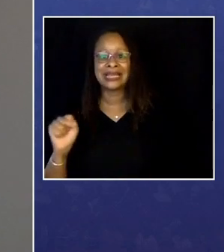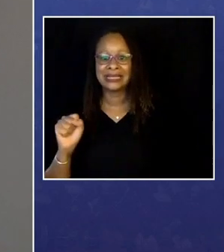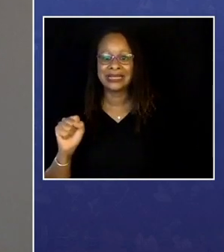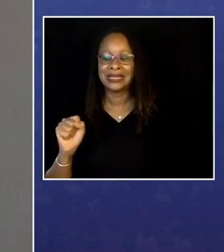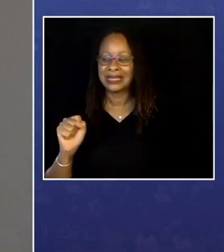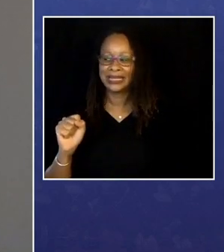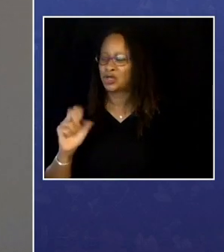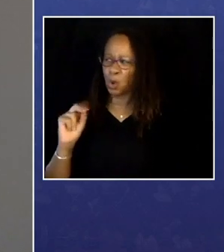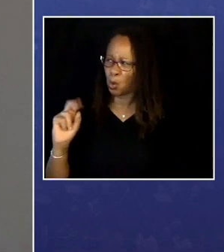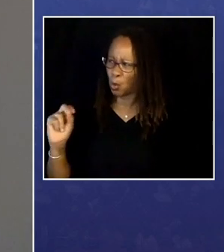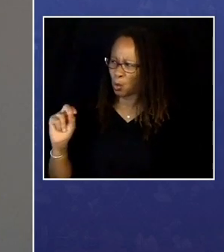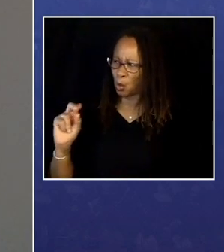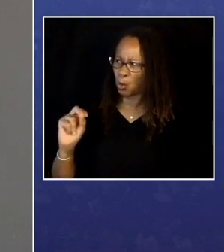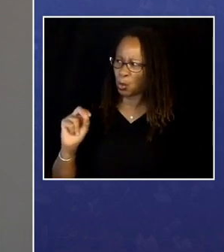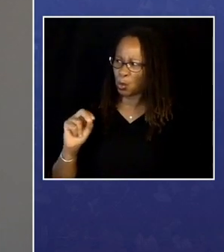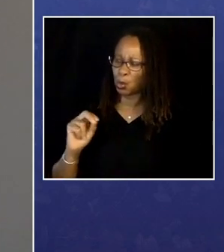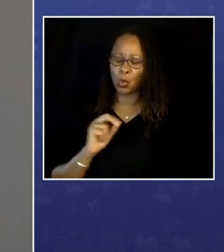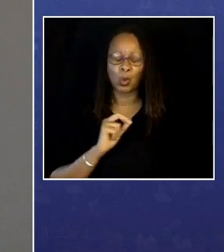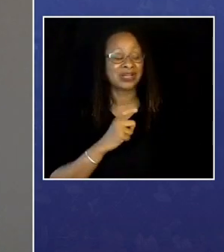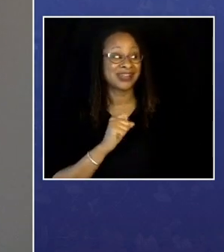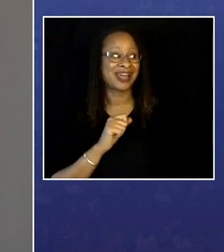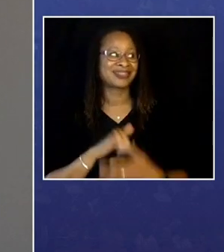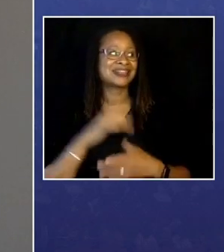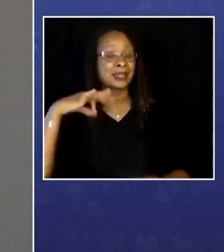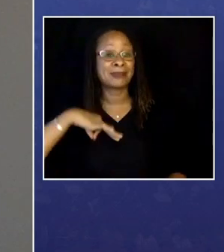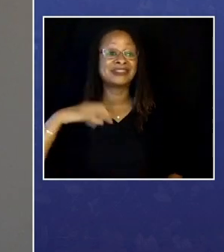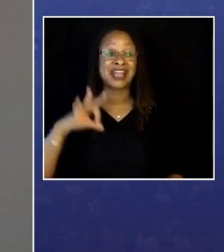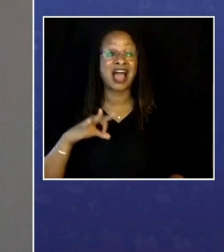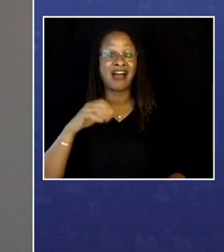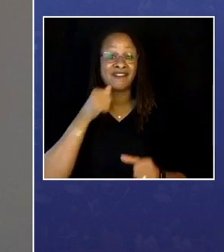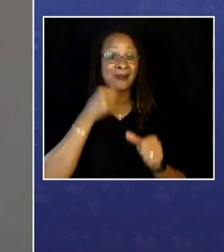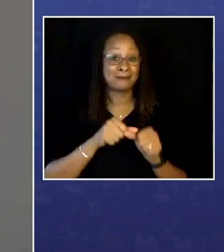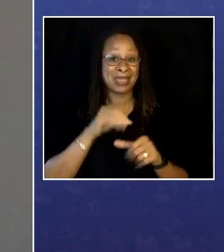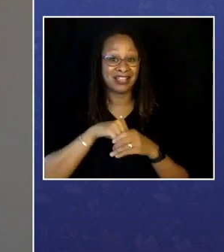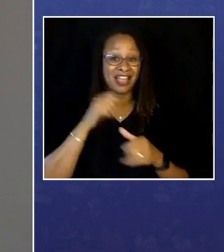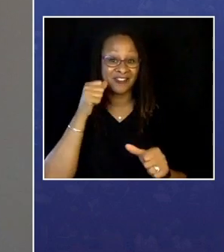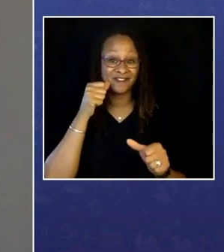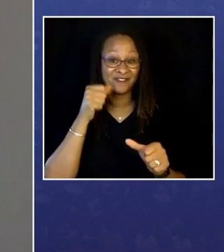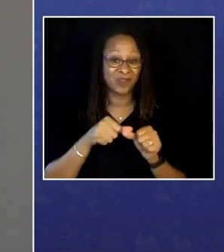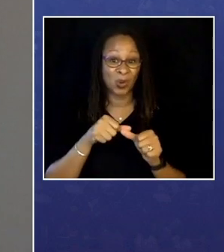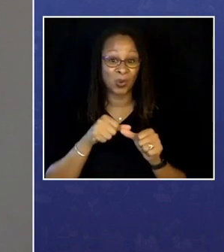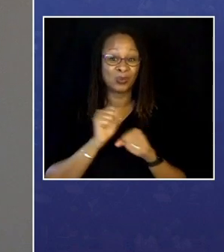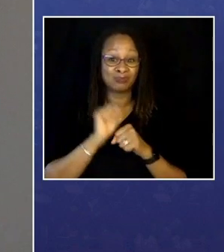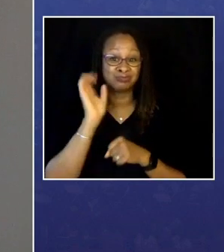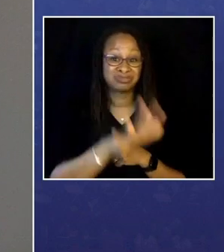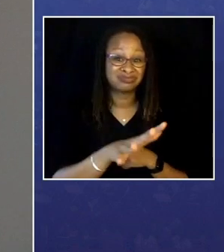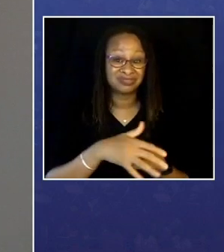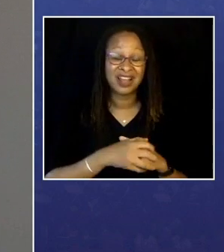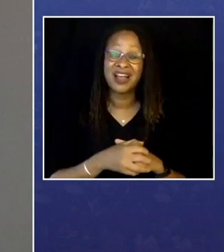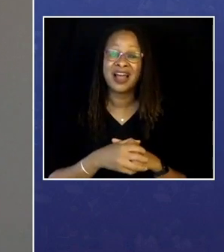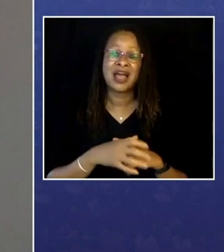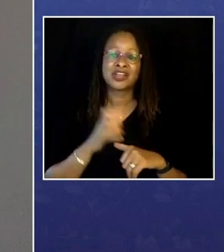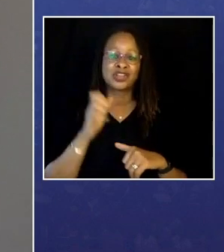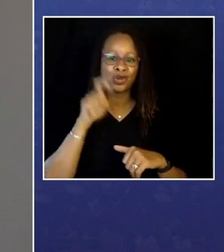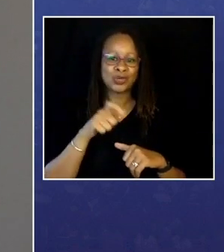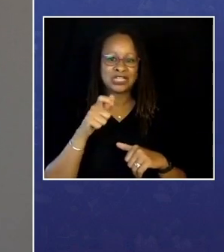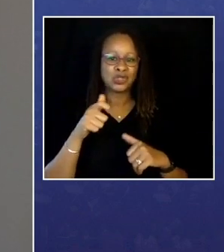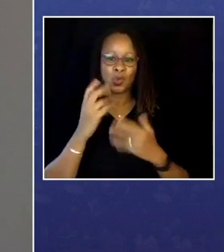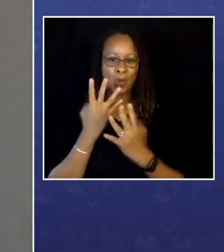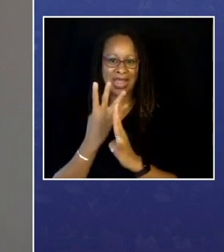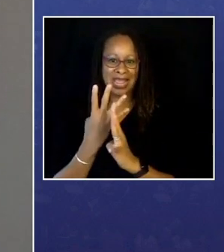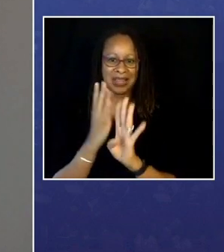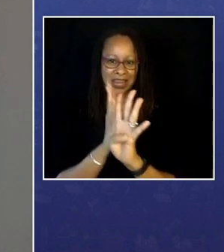No. Yes. This is one of the advantages of mail-in voting. You don't have to wait in line wearing a tie-dyed shirt that your significant other